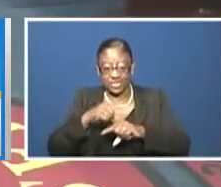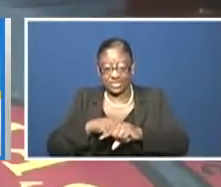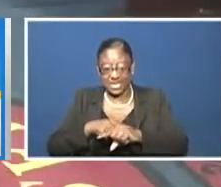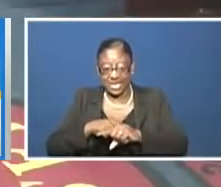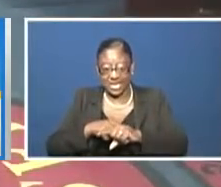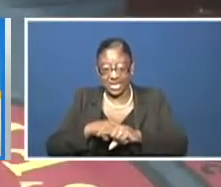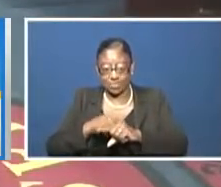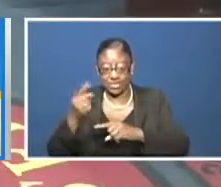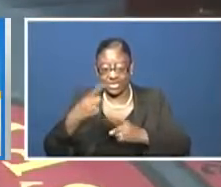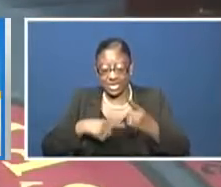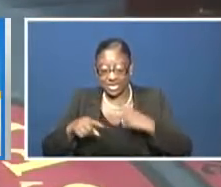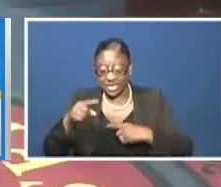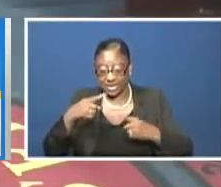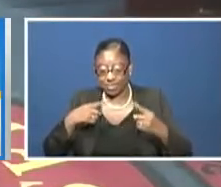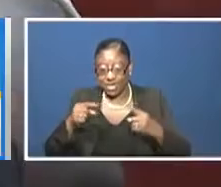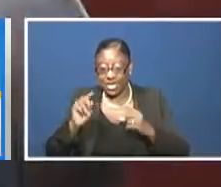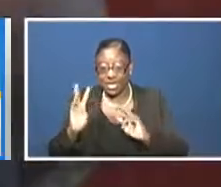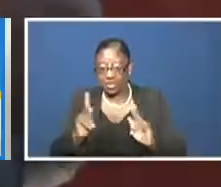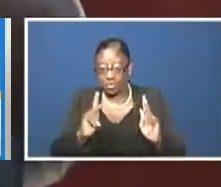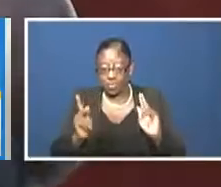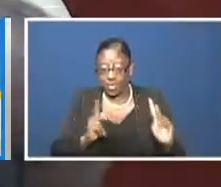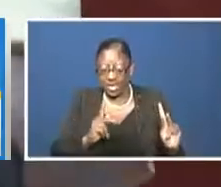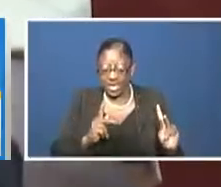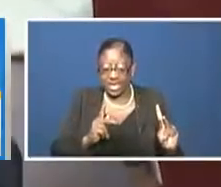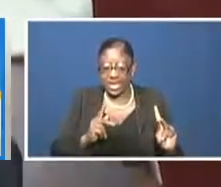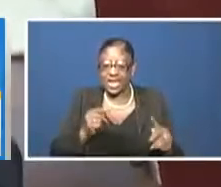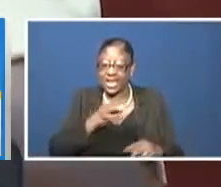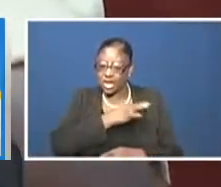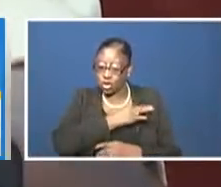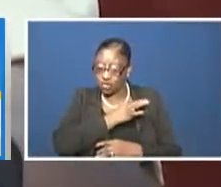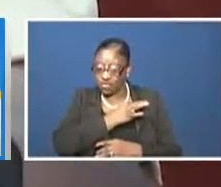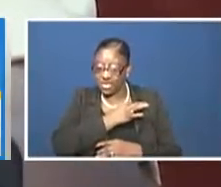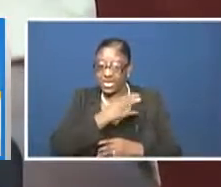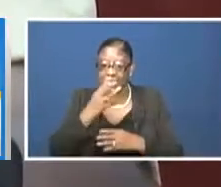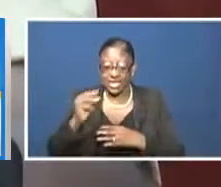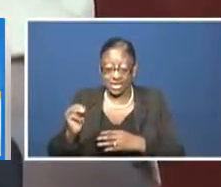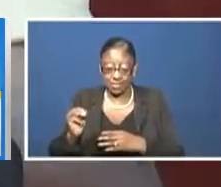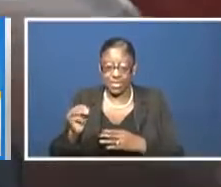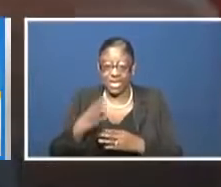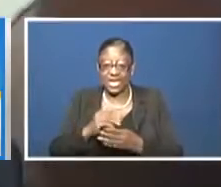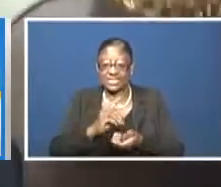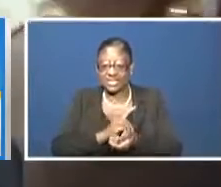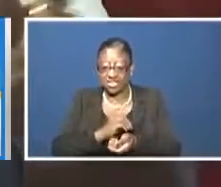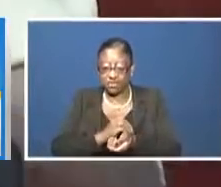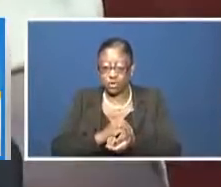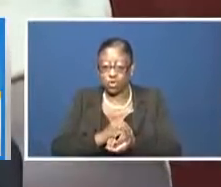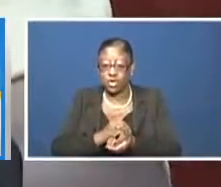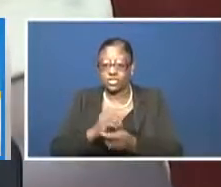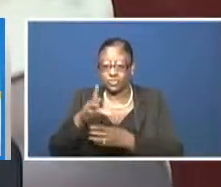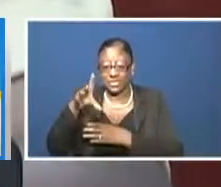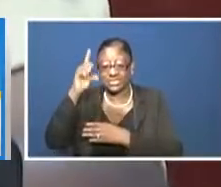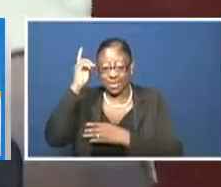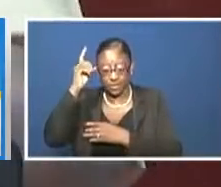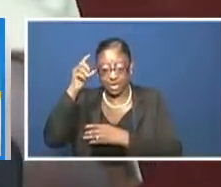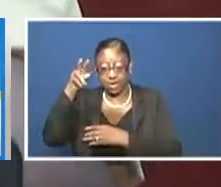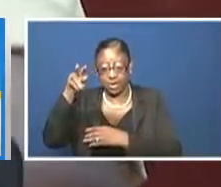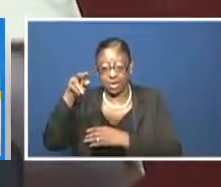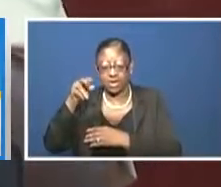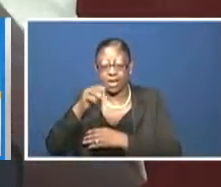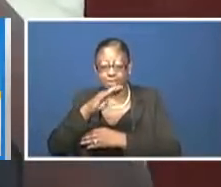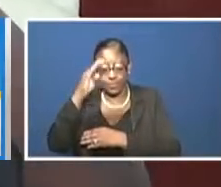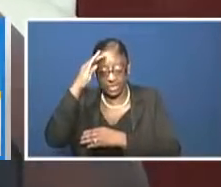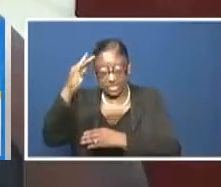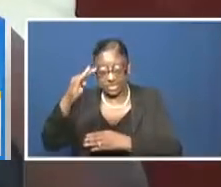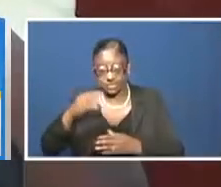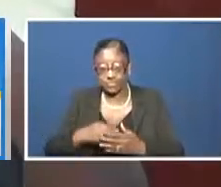I prepared the documents and I nominated him and Layman Delavo to be deputy commissioner. And I submitted those and submit